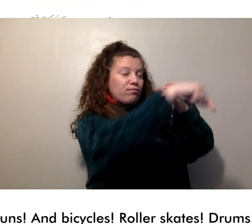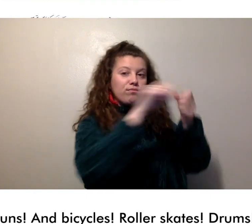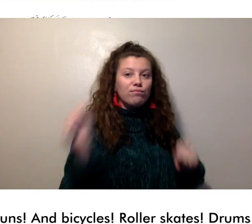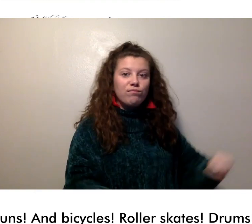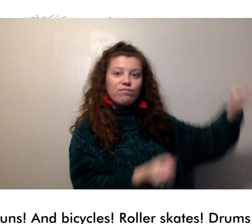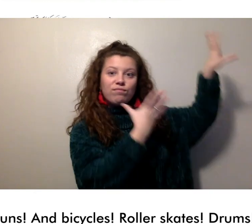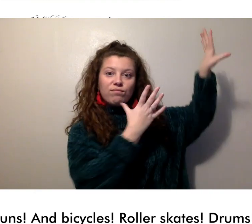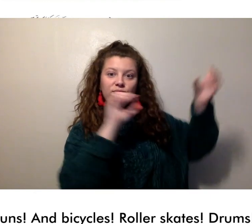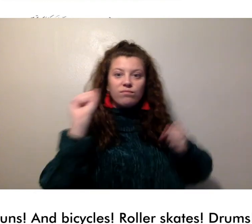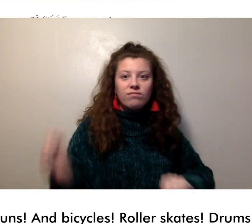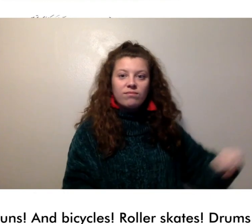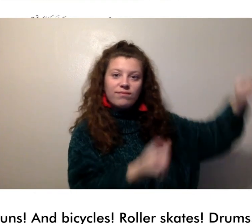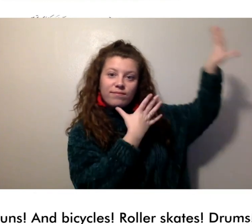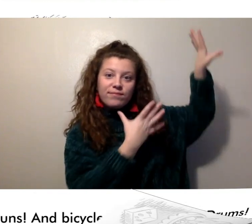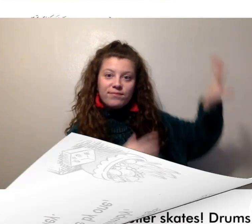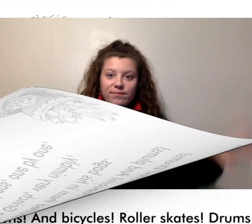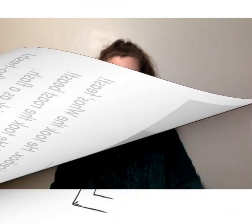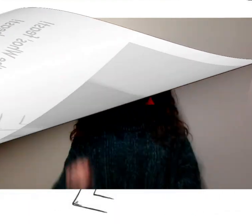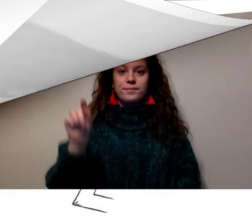chimbley.